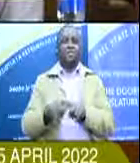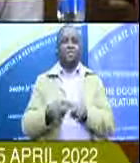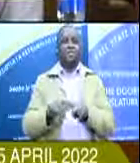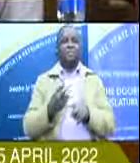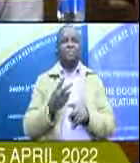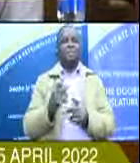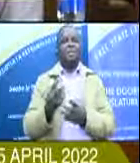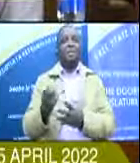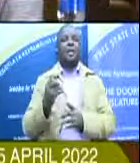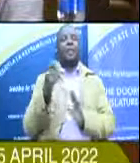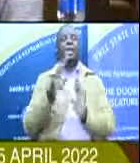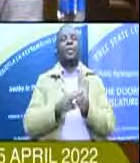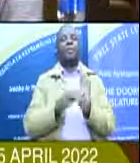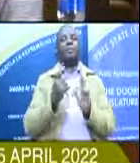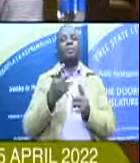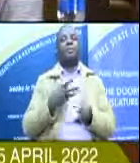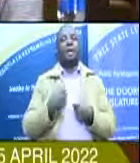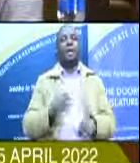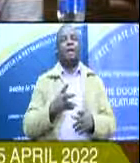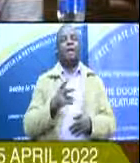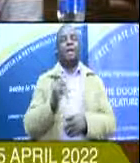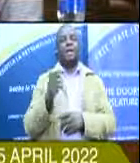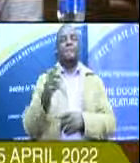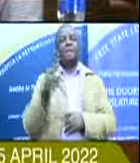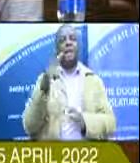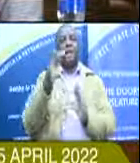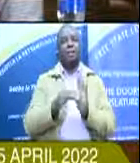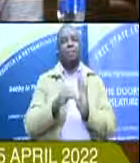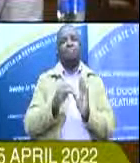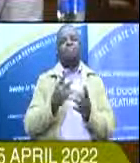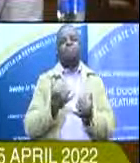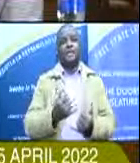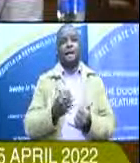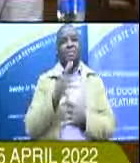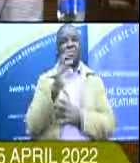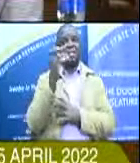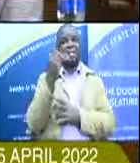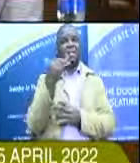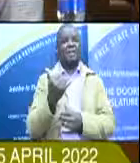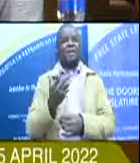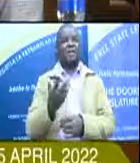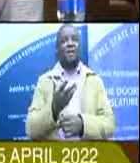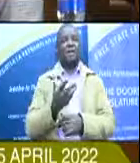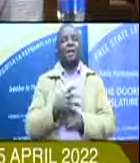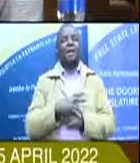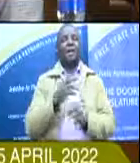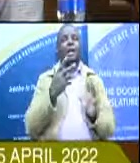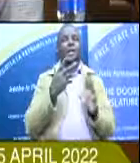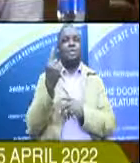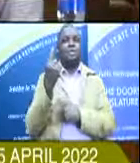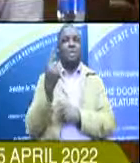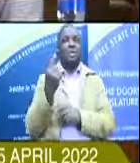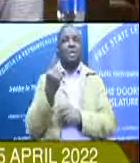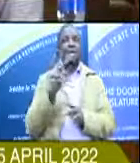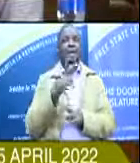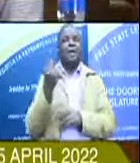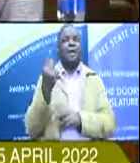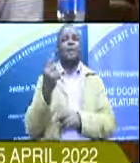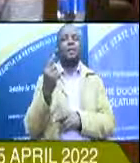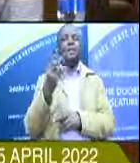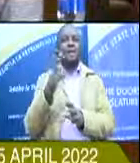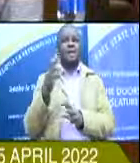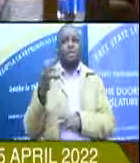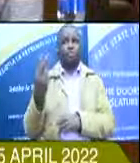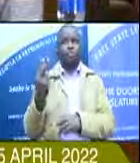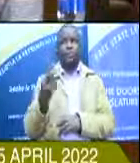patients to be initiated on ARV treatment, and currently the Free State is at 91, 81, 92.